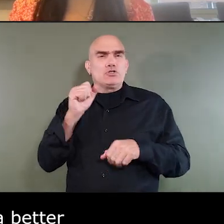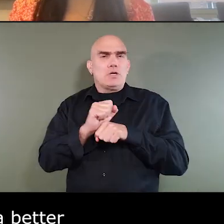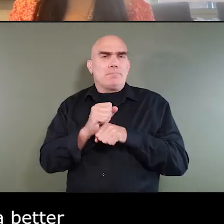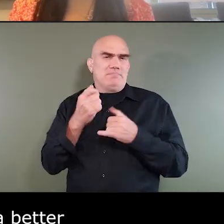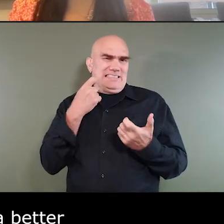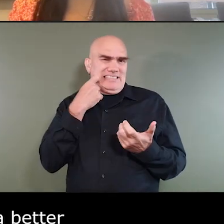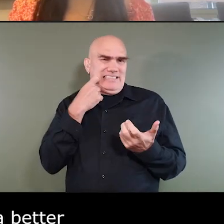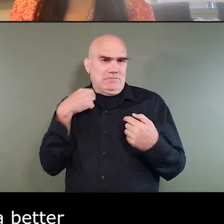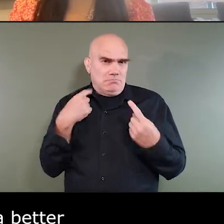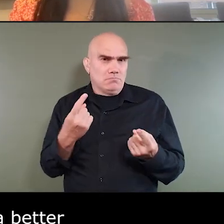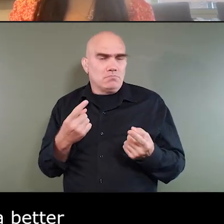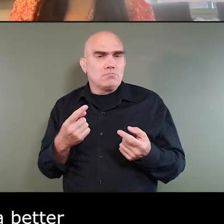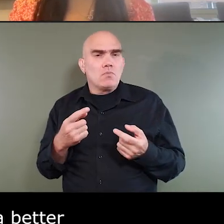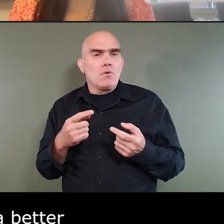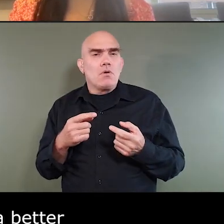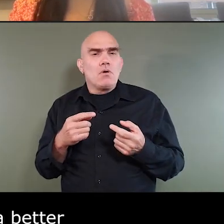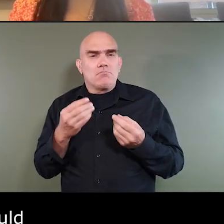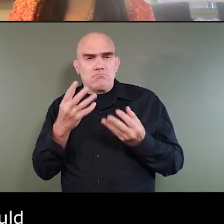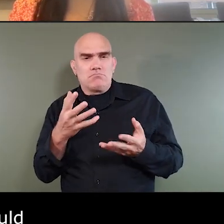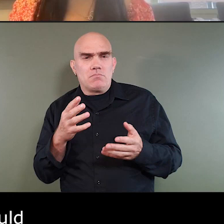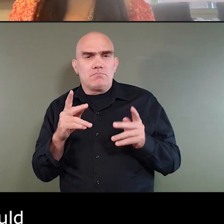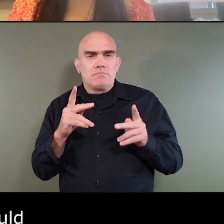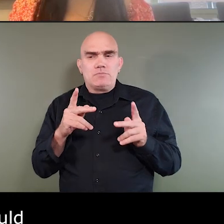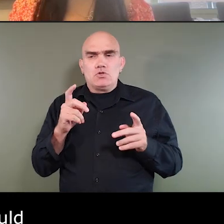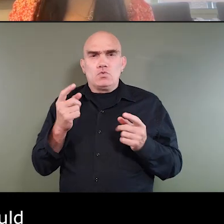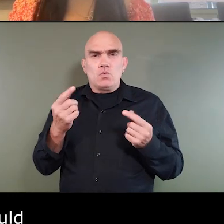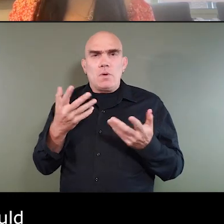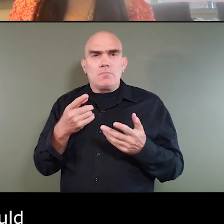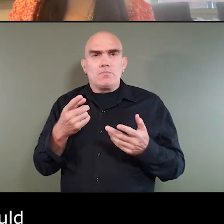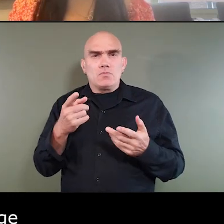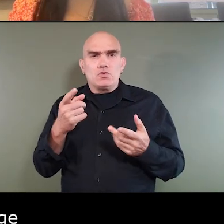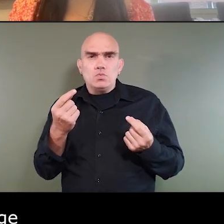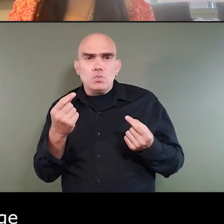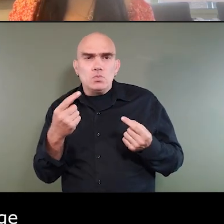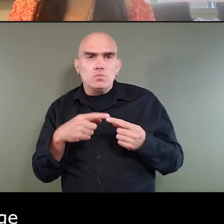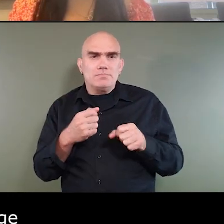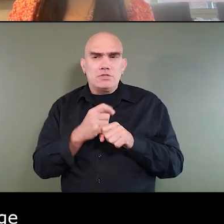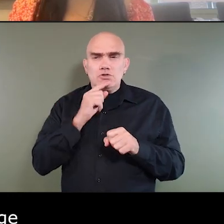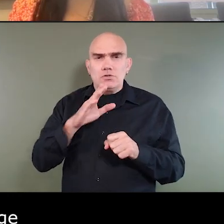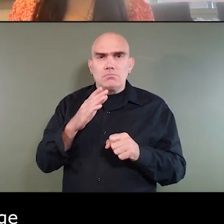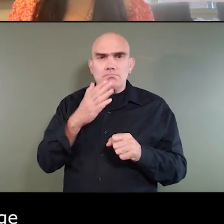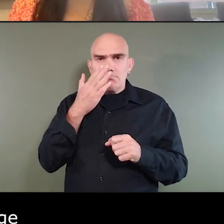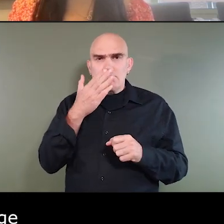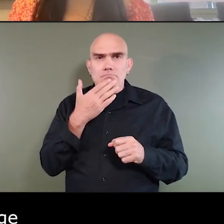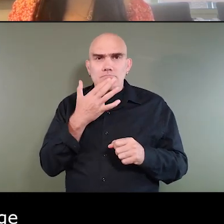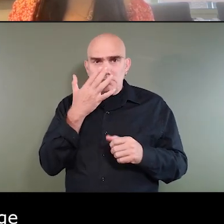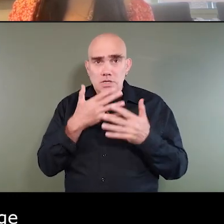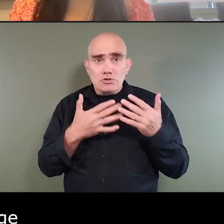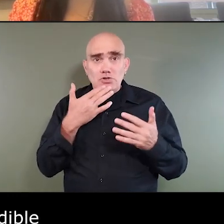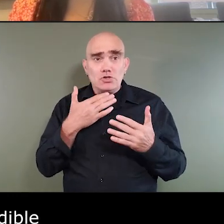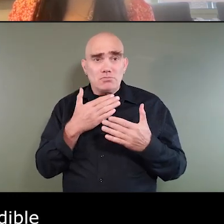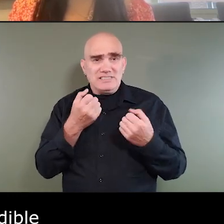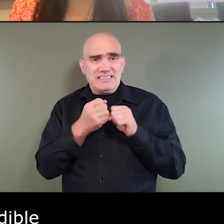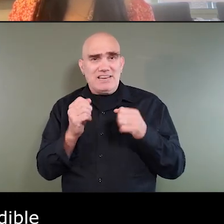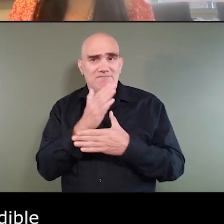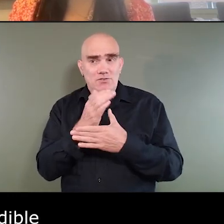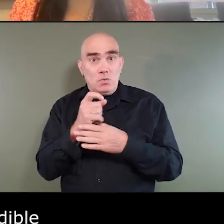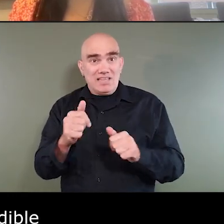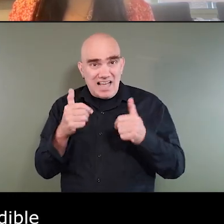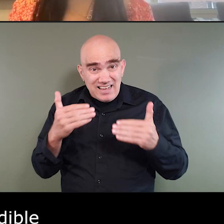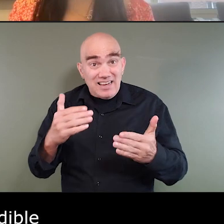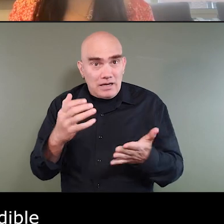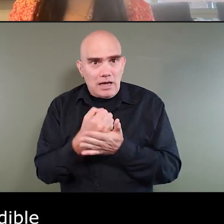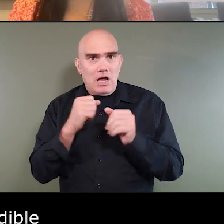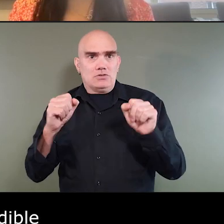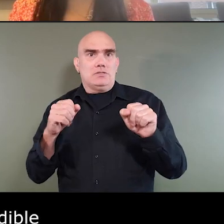we're doing a better job these days of telling folks what they should be doing to keep blood sugar in safe range so that they can exercise and take all